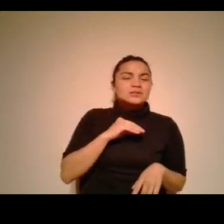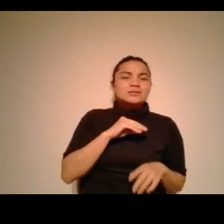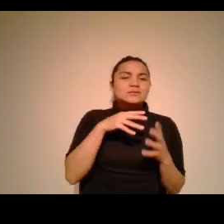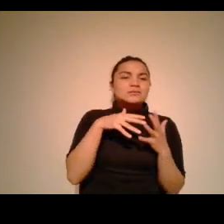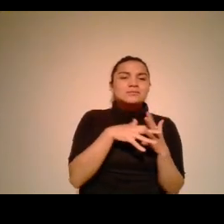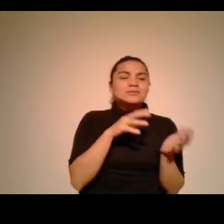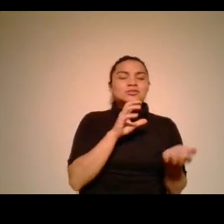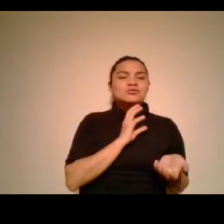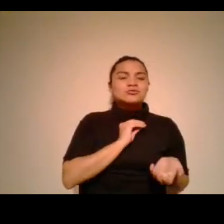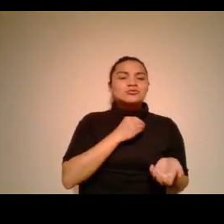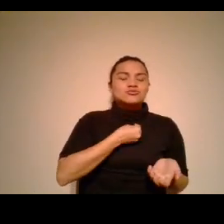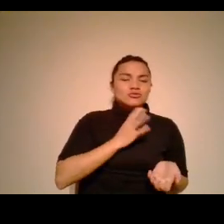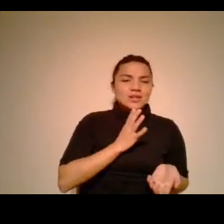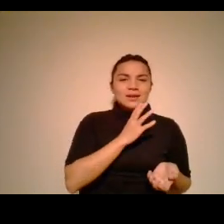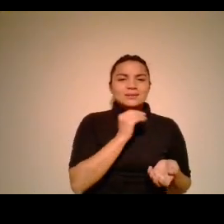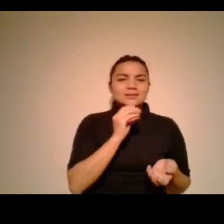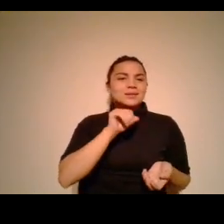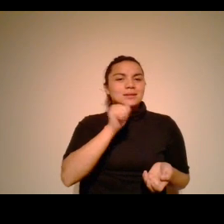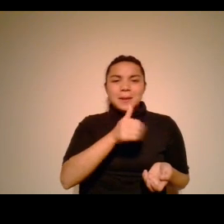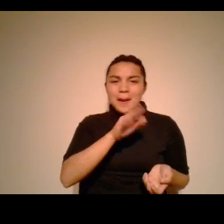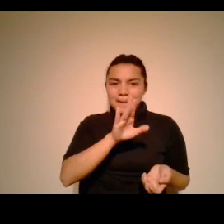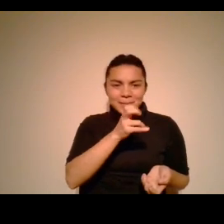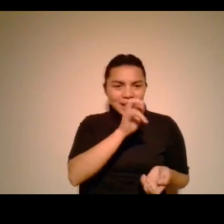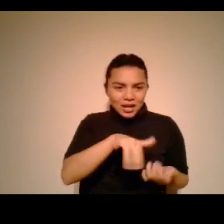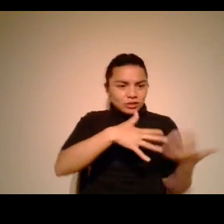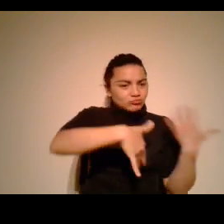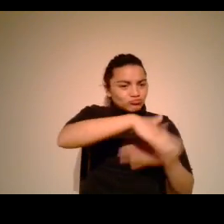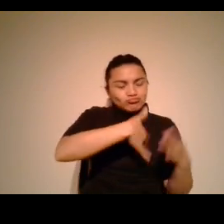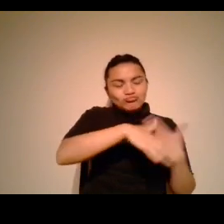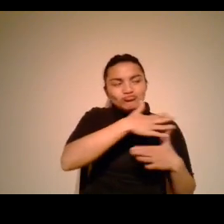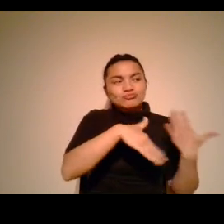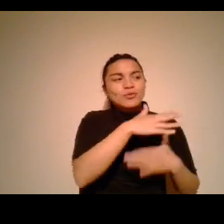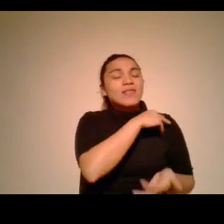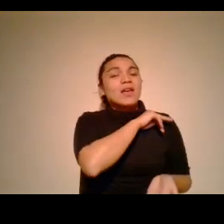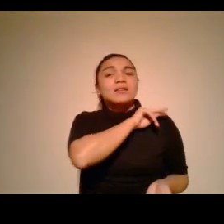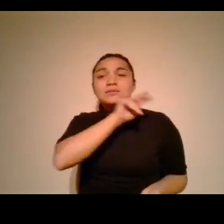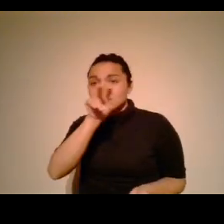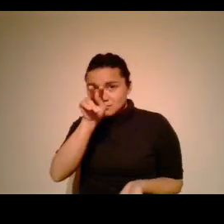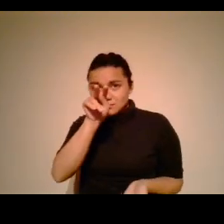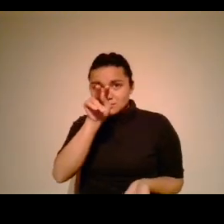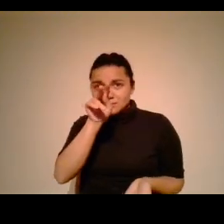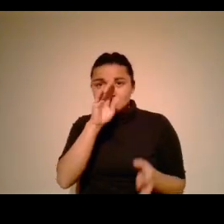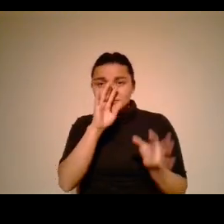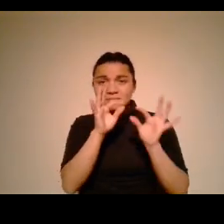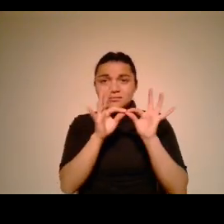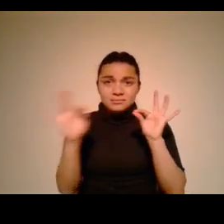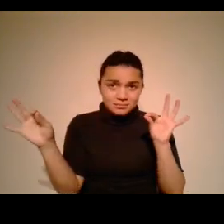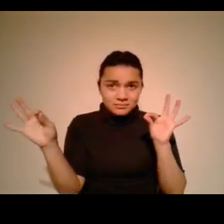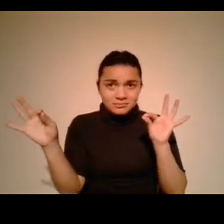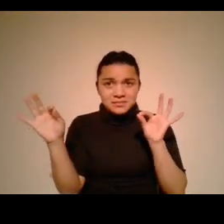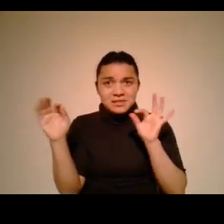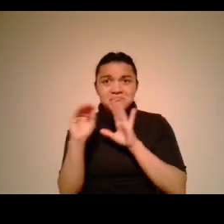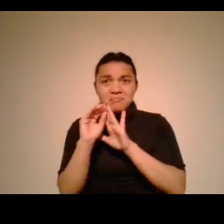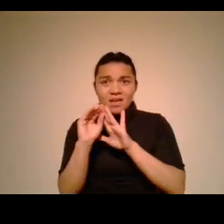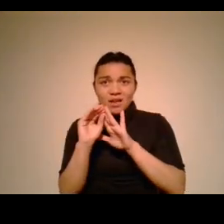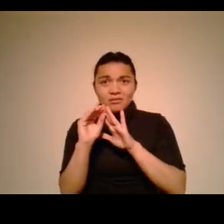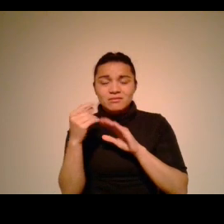social context, and then seeing this really sort of sterile, artificial model